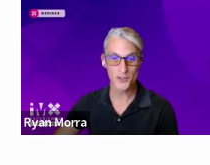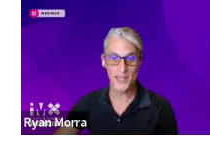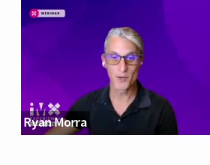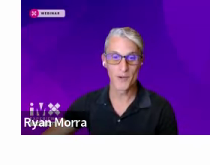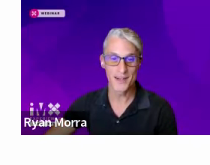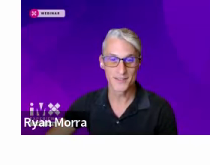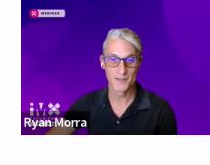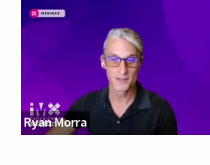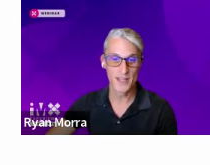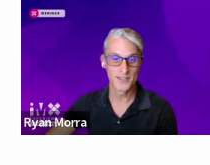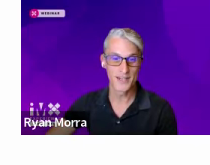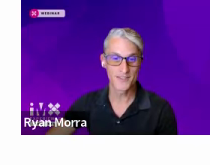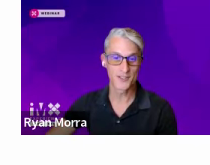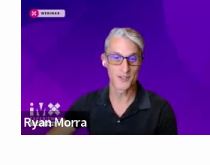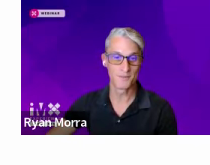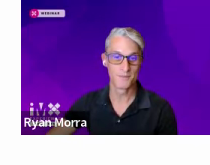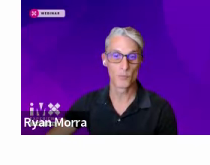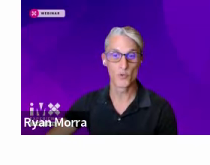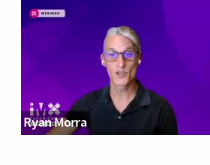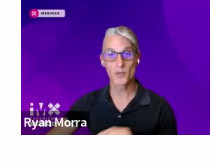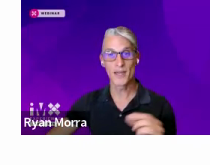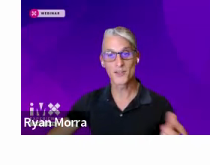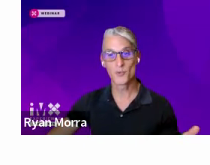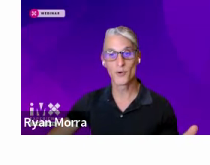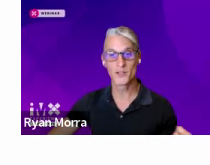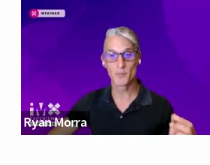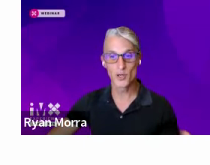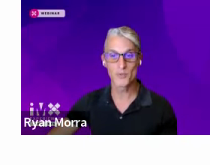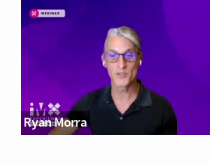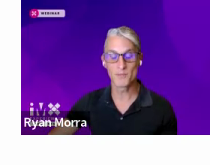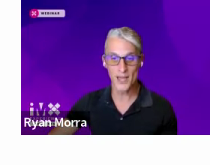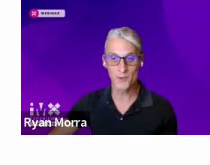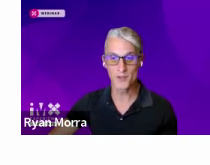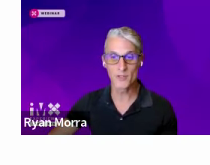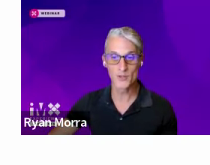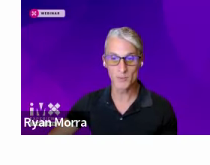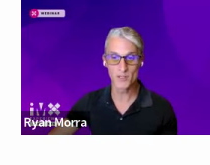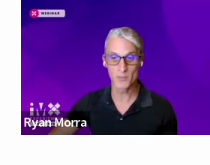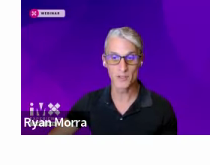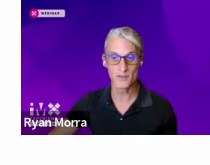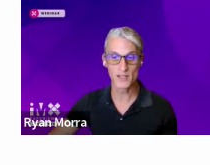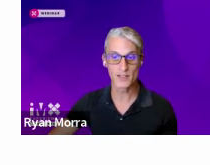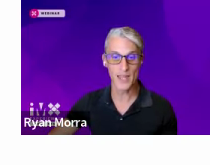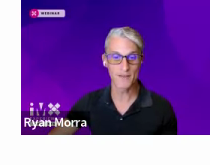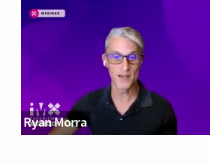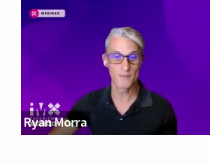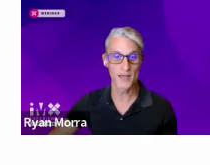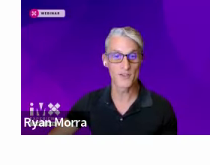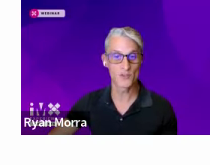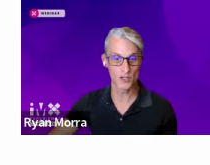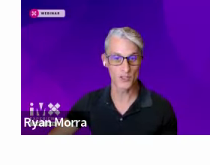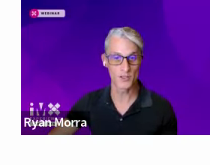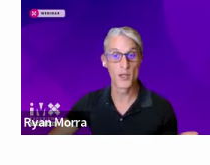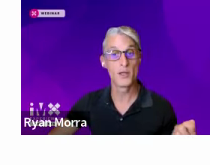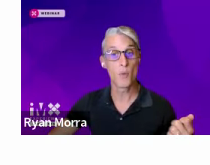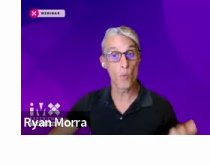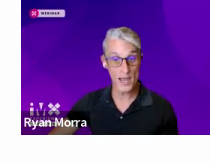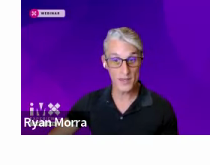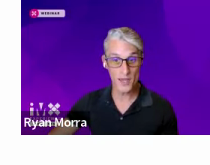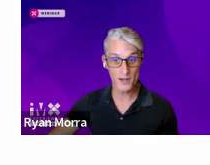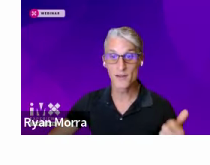Here's a quick look at where we're headed in today's session. We'll start by exploring the purpose and power of using manipulatives in K-5 math